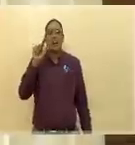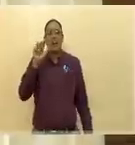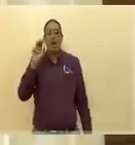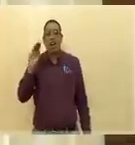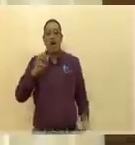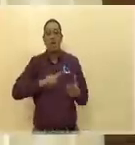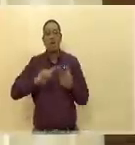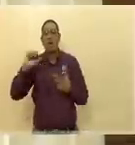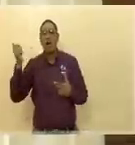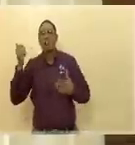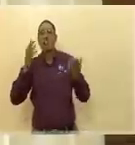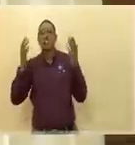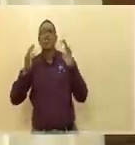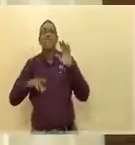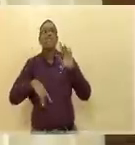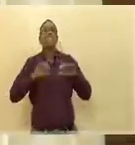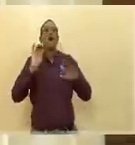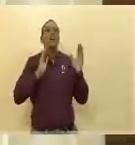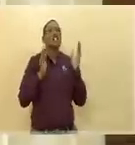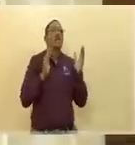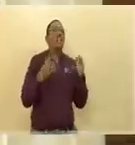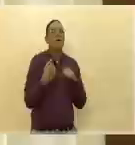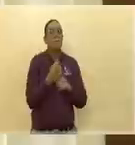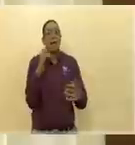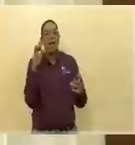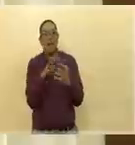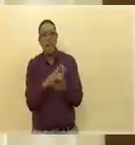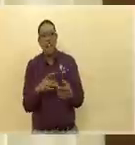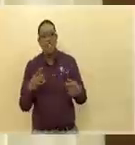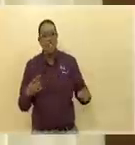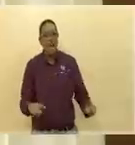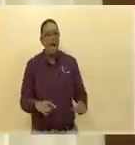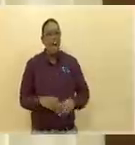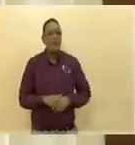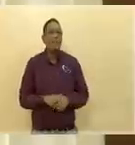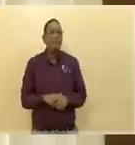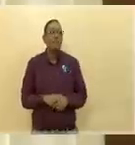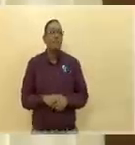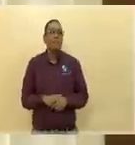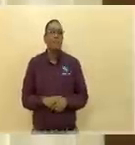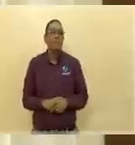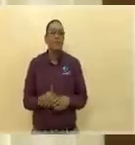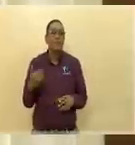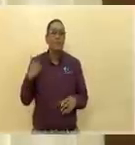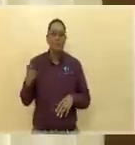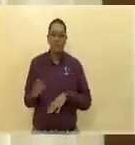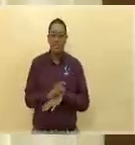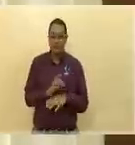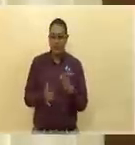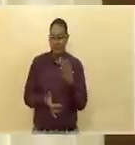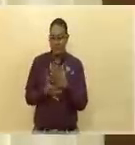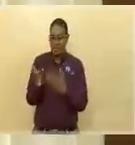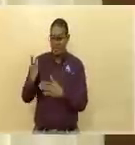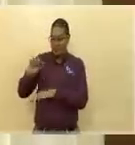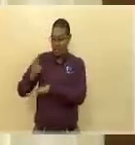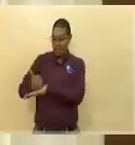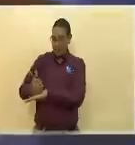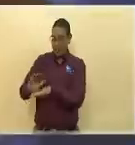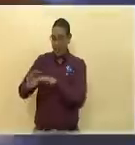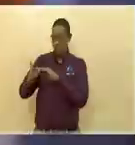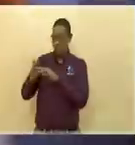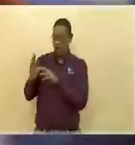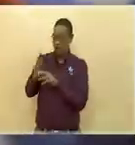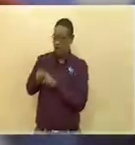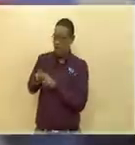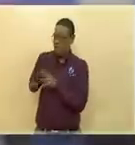services for finding persons and making connections. If you have this digital civil registry,